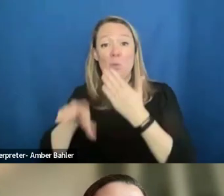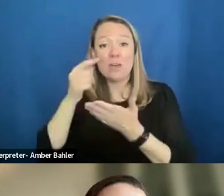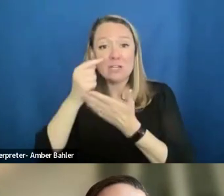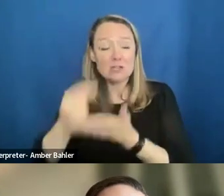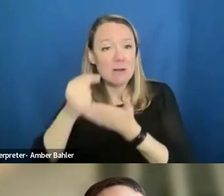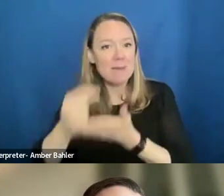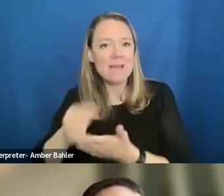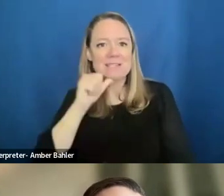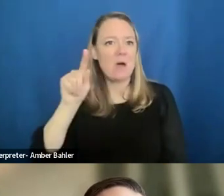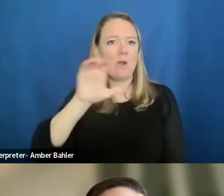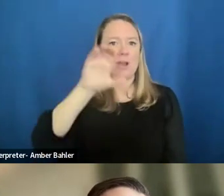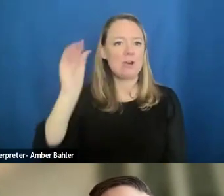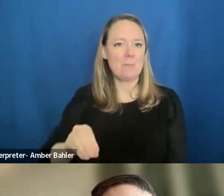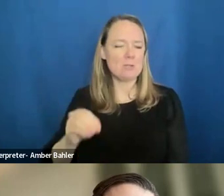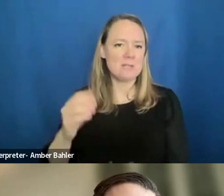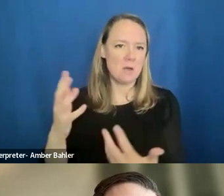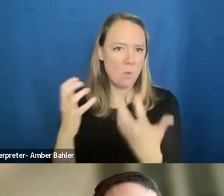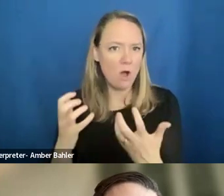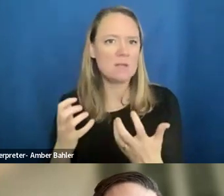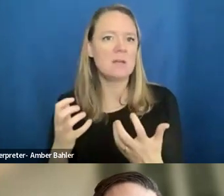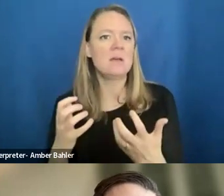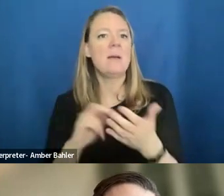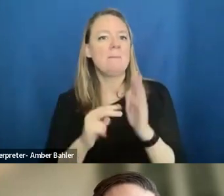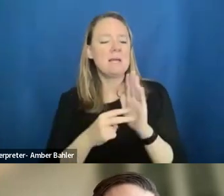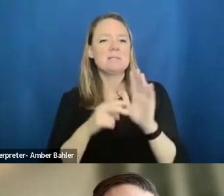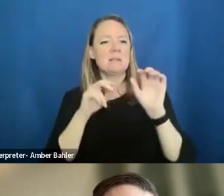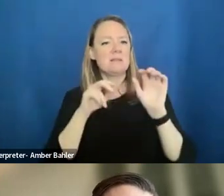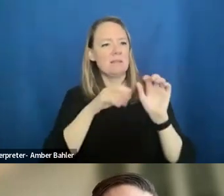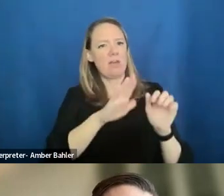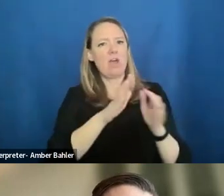ambivalence, and people can, it can be fleet, people can leave.